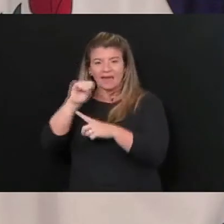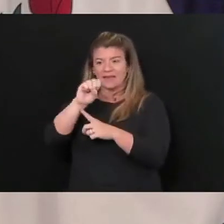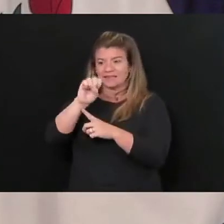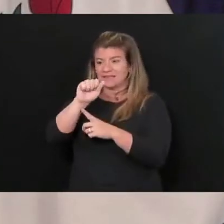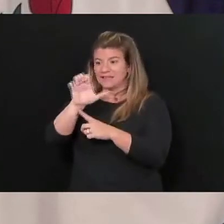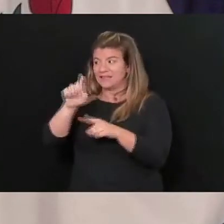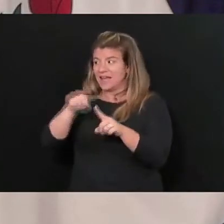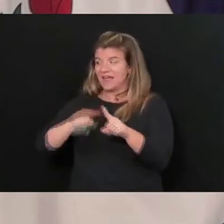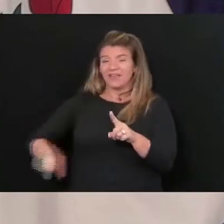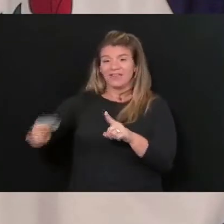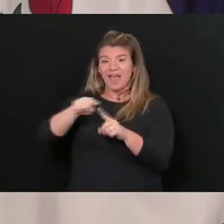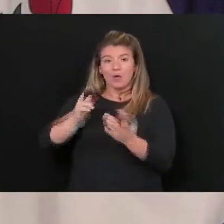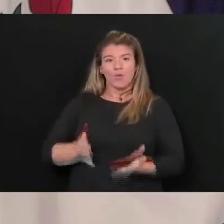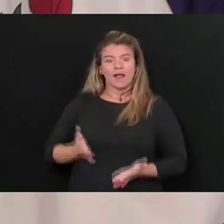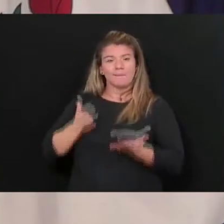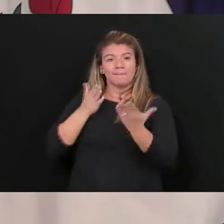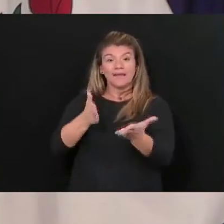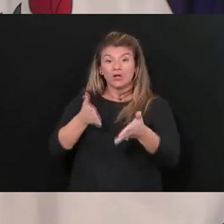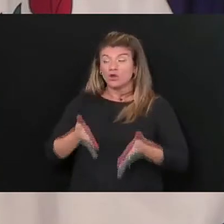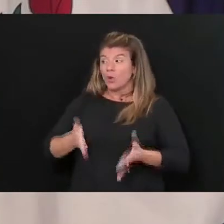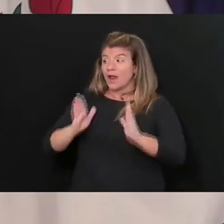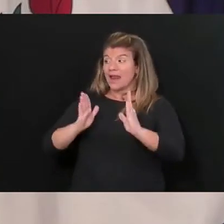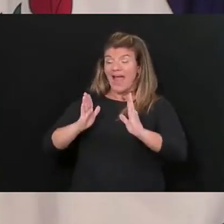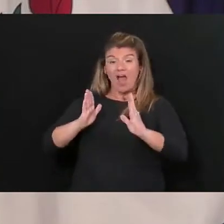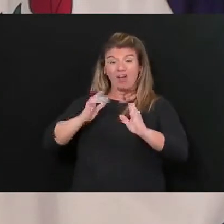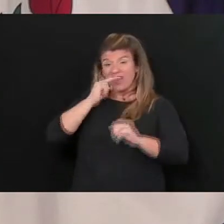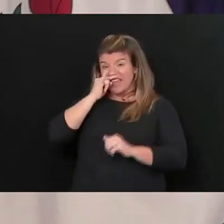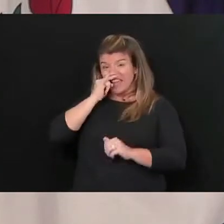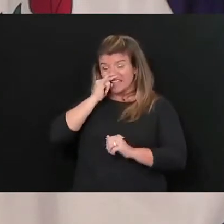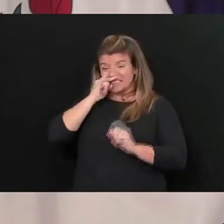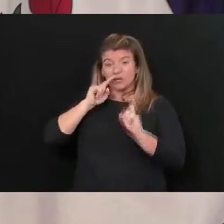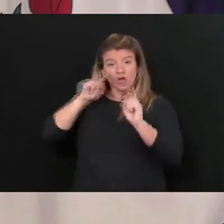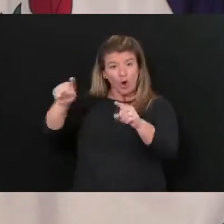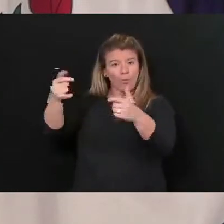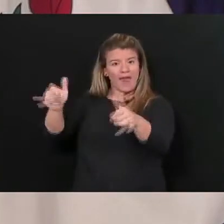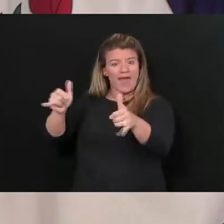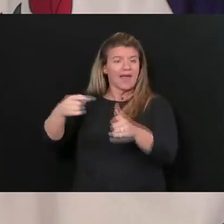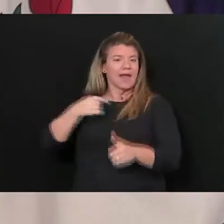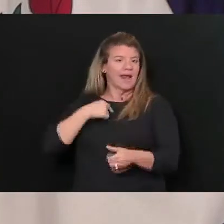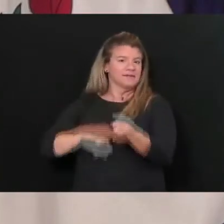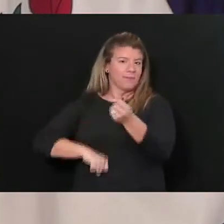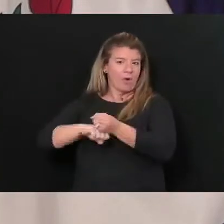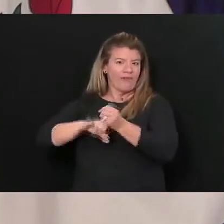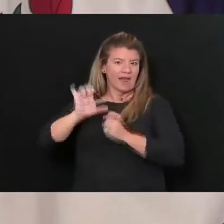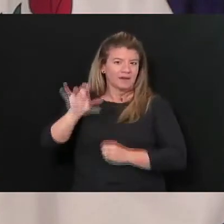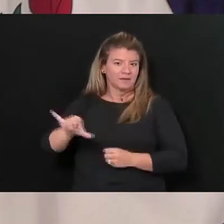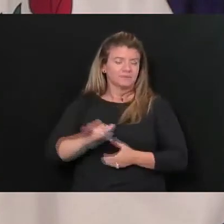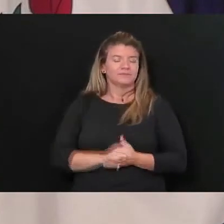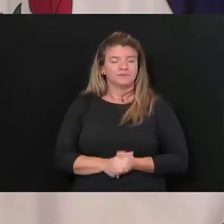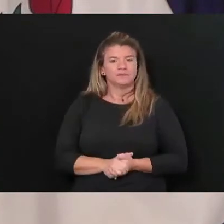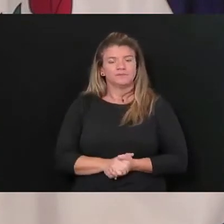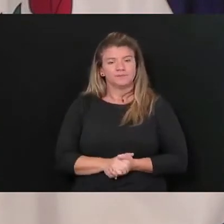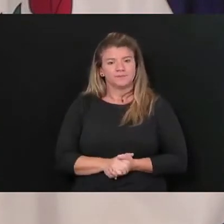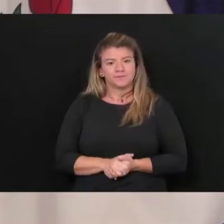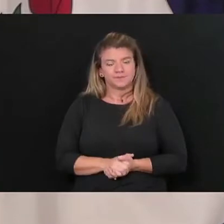the recommendation to me to allow these kids to be able to play, and I am all for it. So we're going to let them